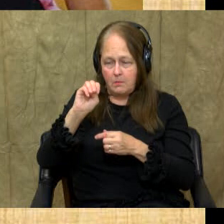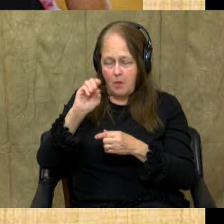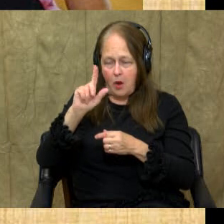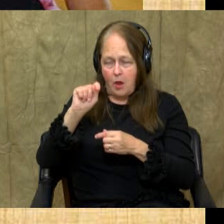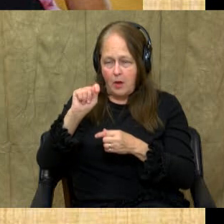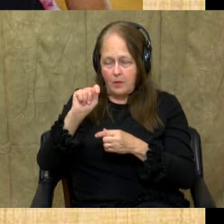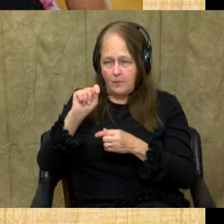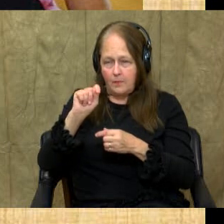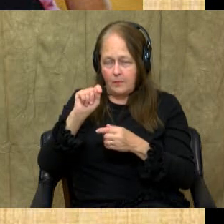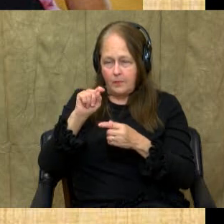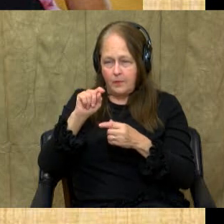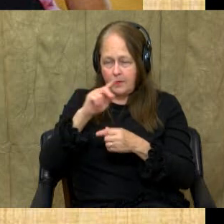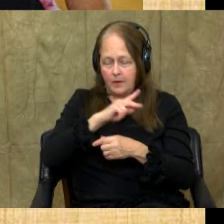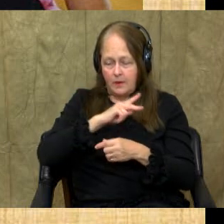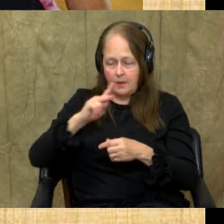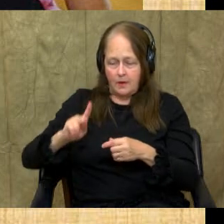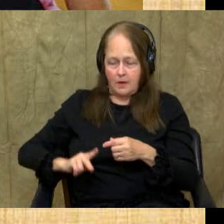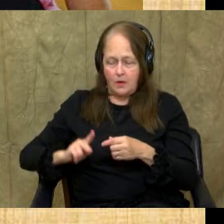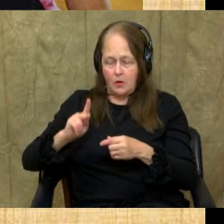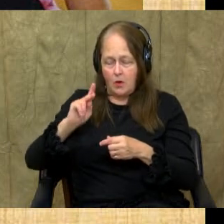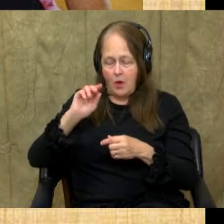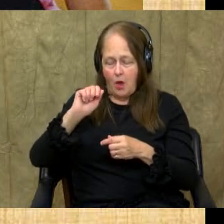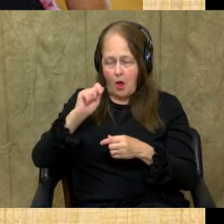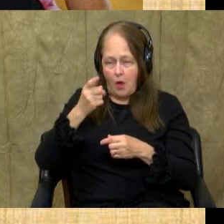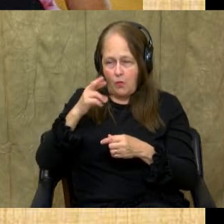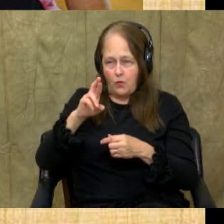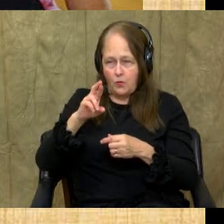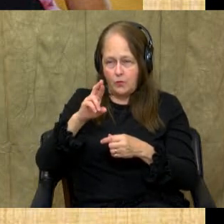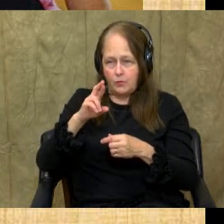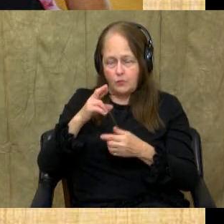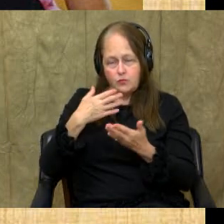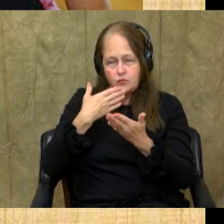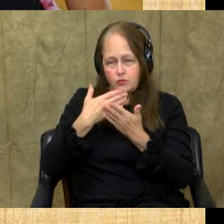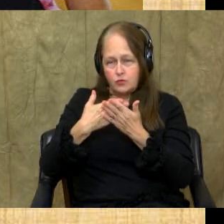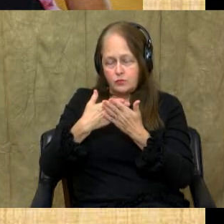movement gained more support on the federal level.